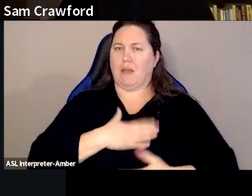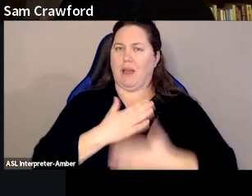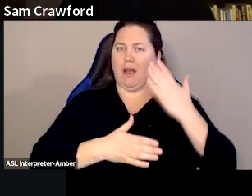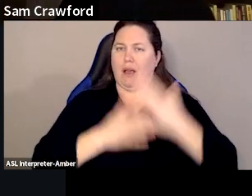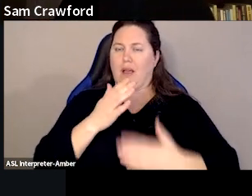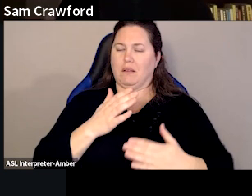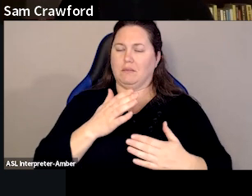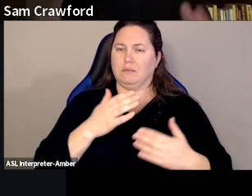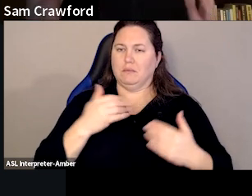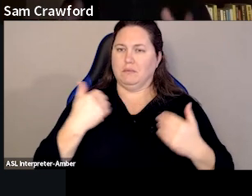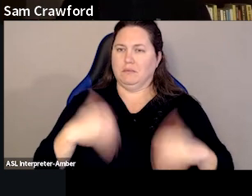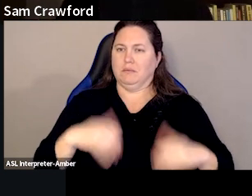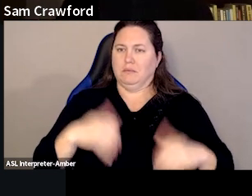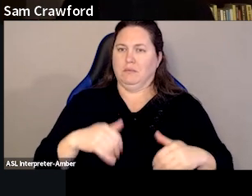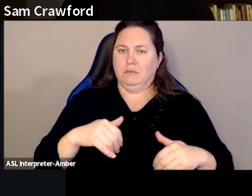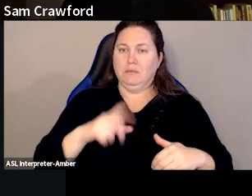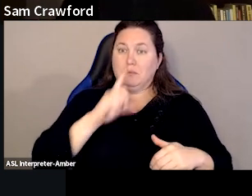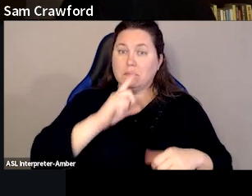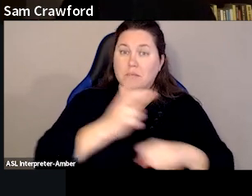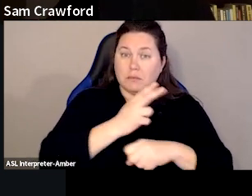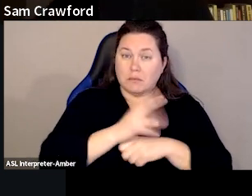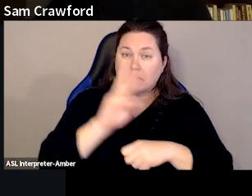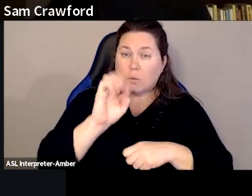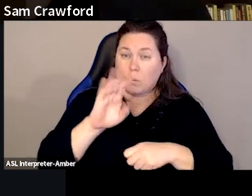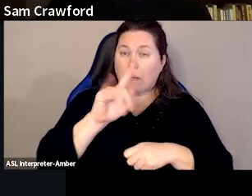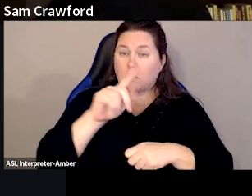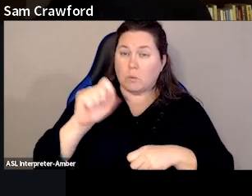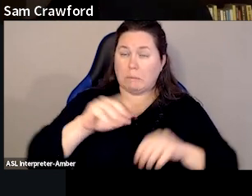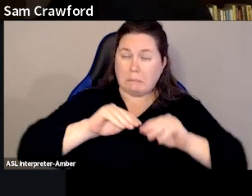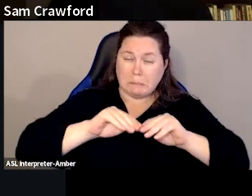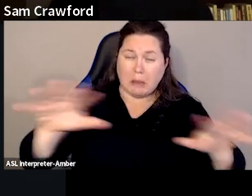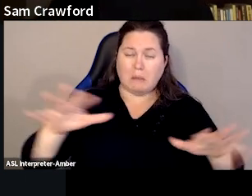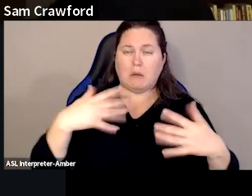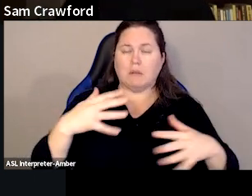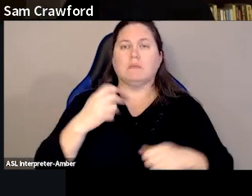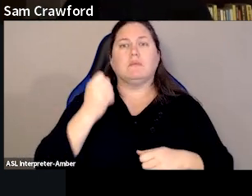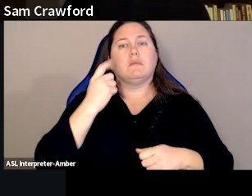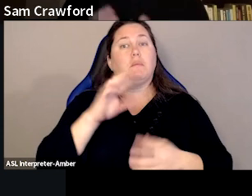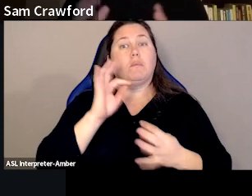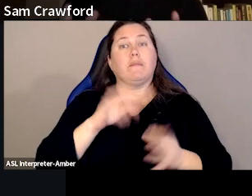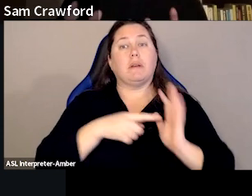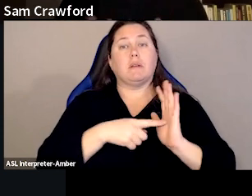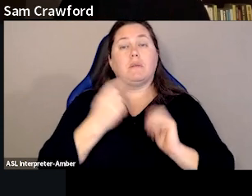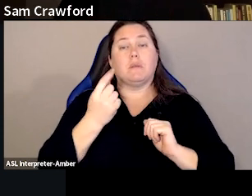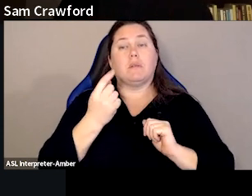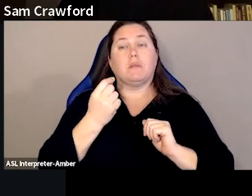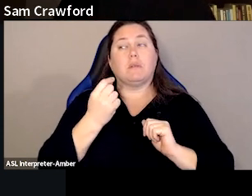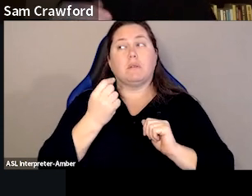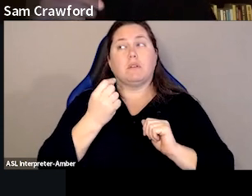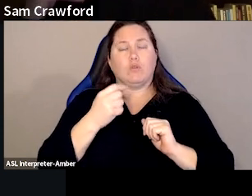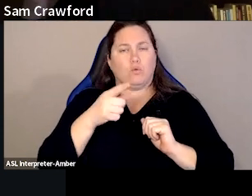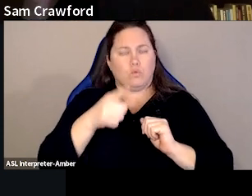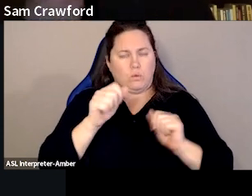the democratization of web tools is fully in motion. And I think a perfect example of this is the ability to build your own mock-up.